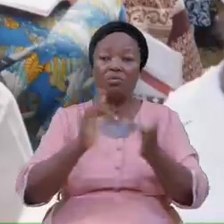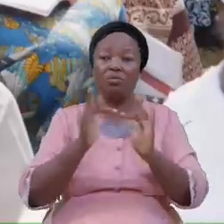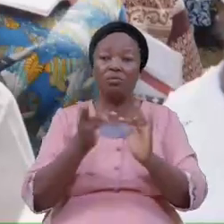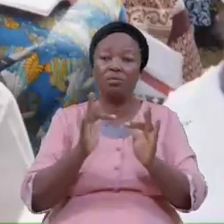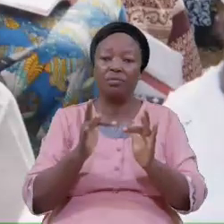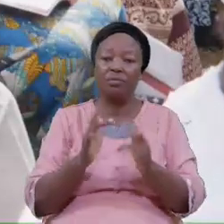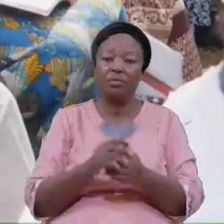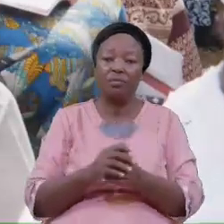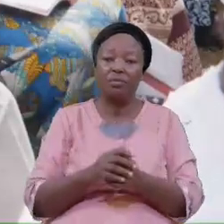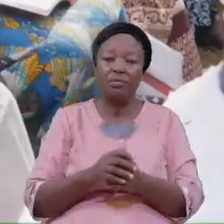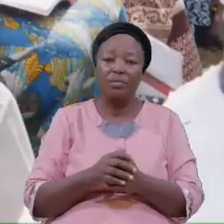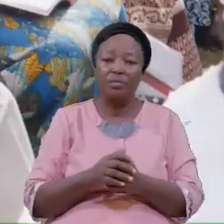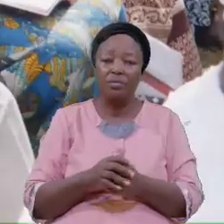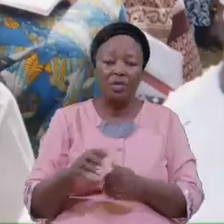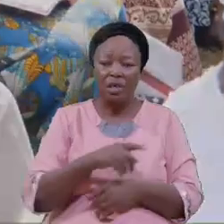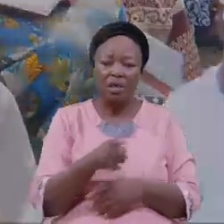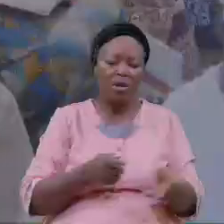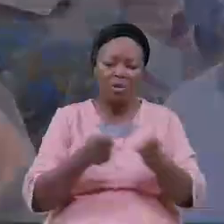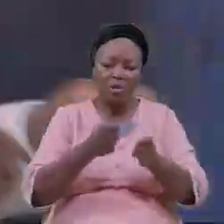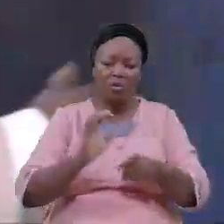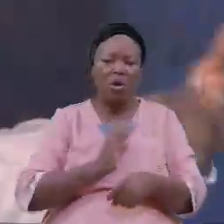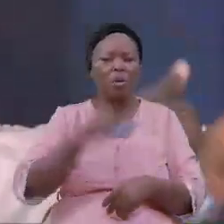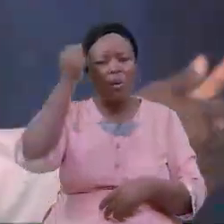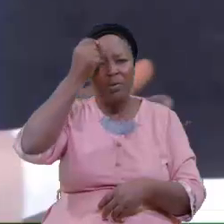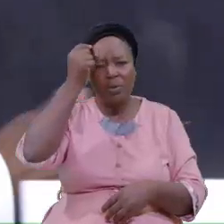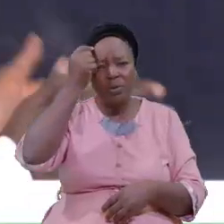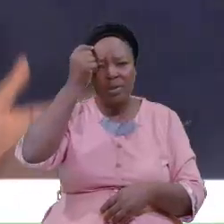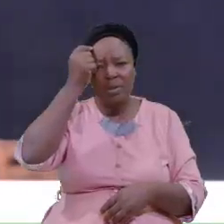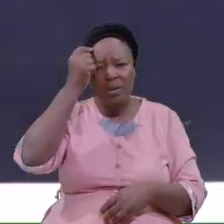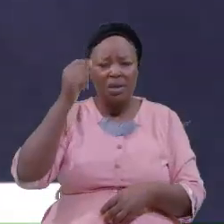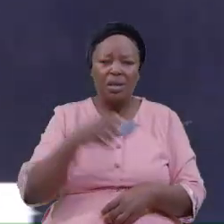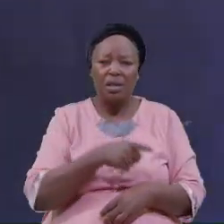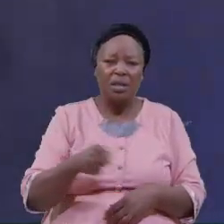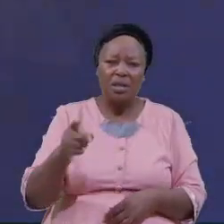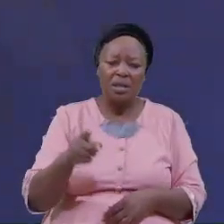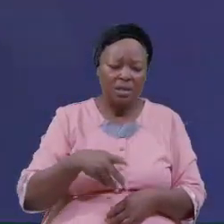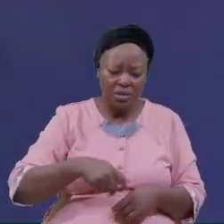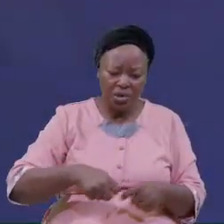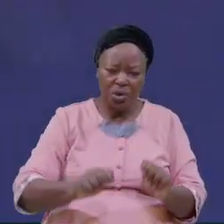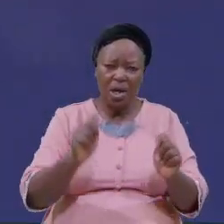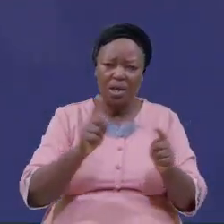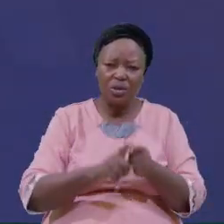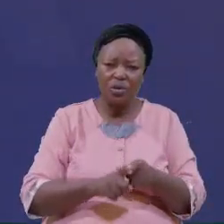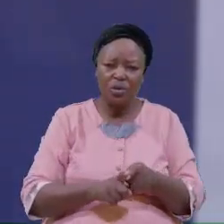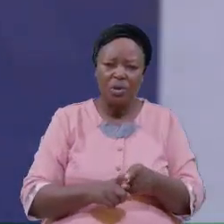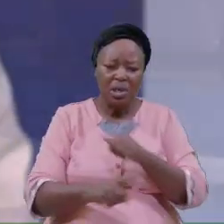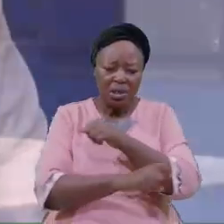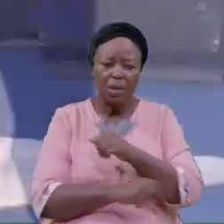They control our thoughts. They try to steer our thoughts in the wrong